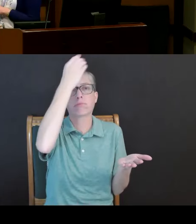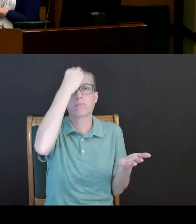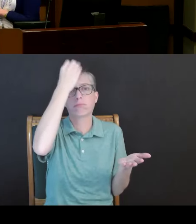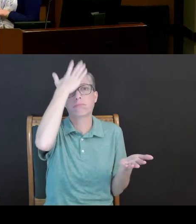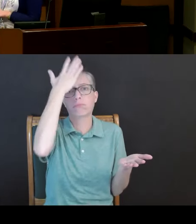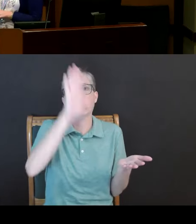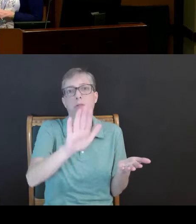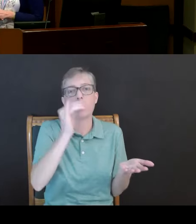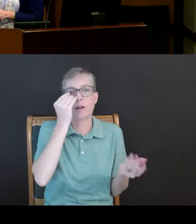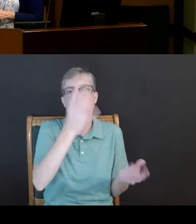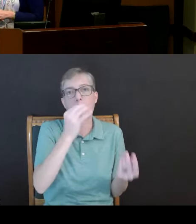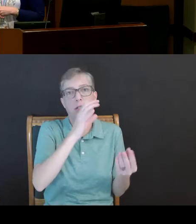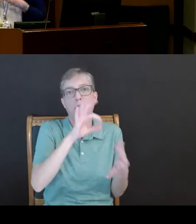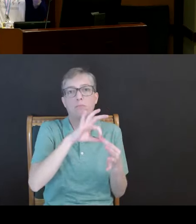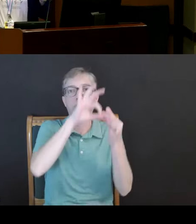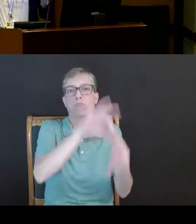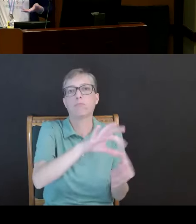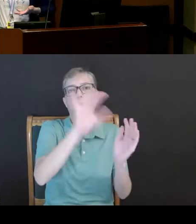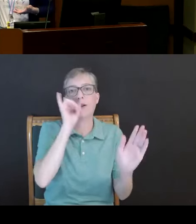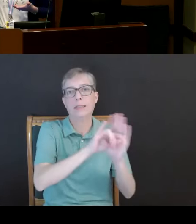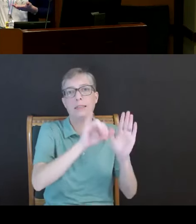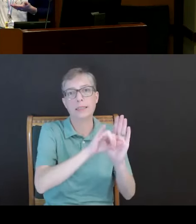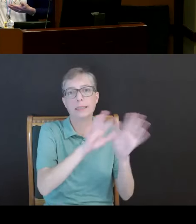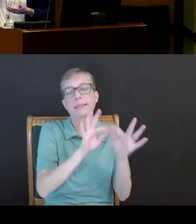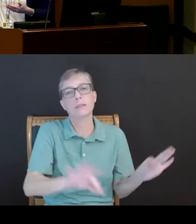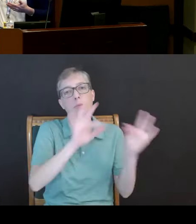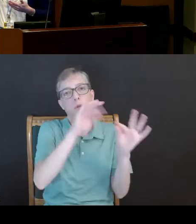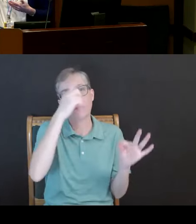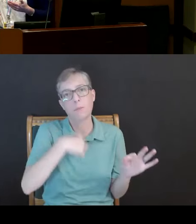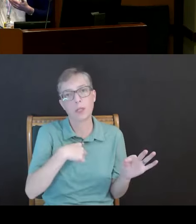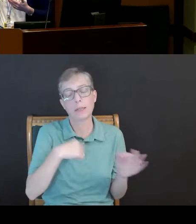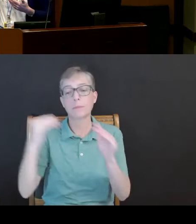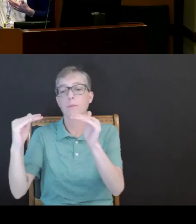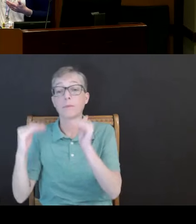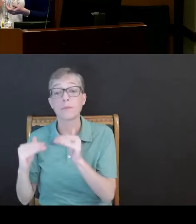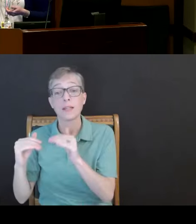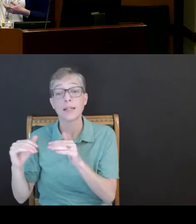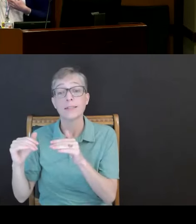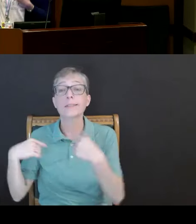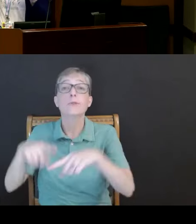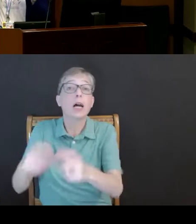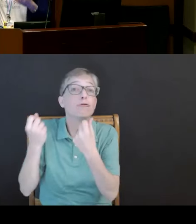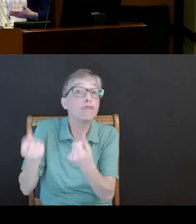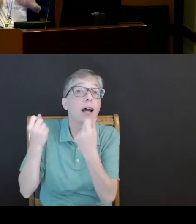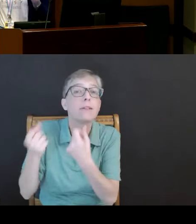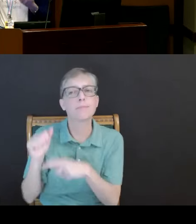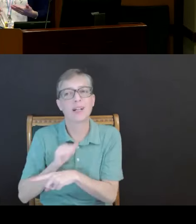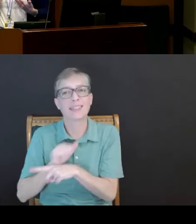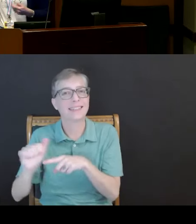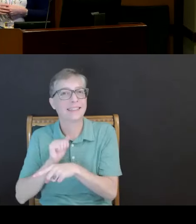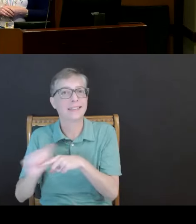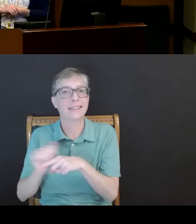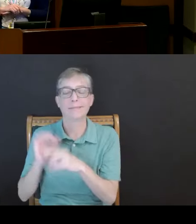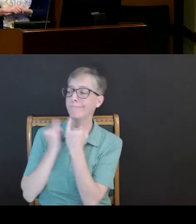really huge to me. Again, practicing in your car. If you have a hard time with something, sometimes it's just, you need that